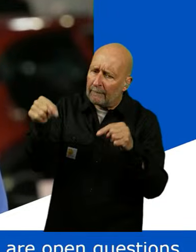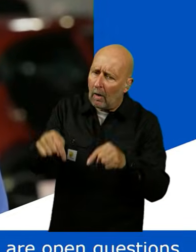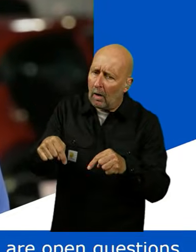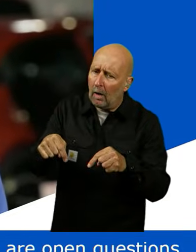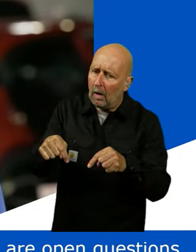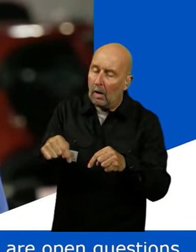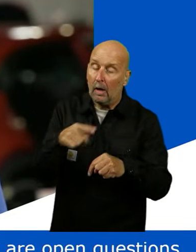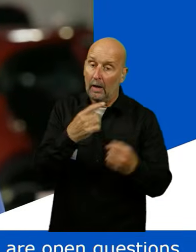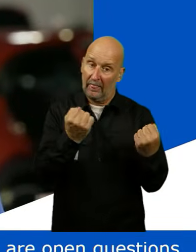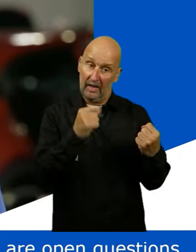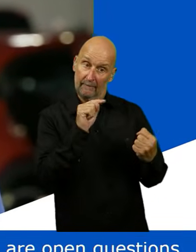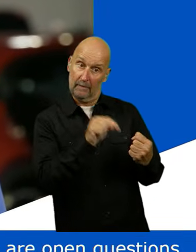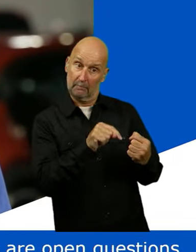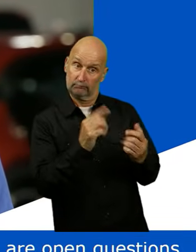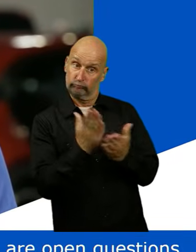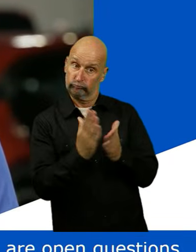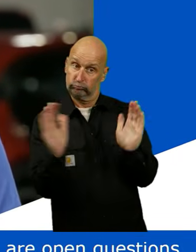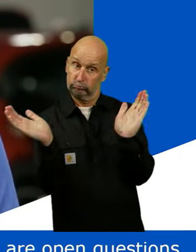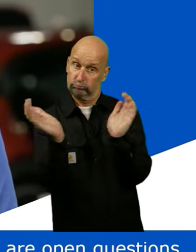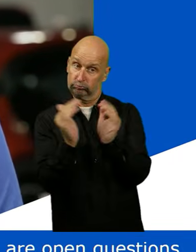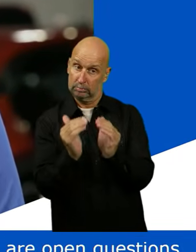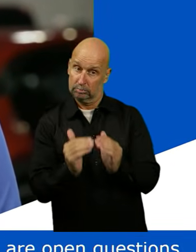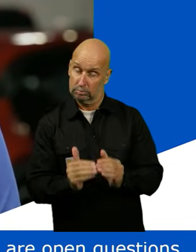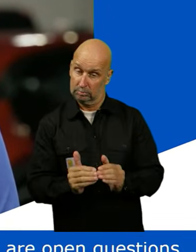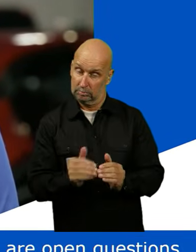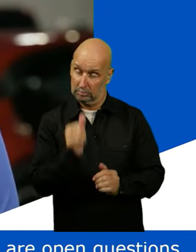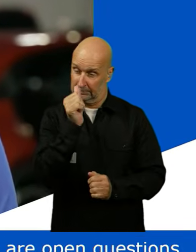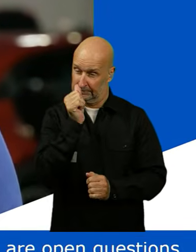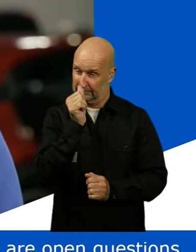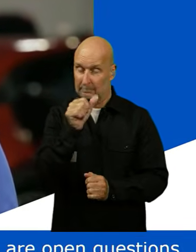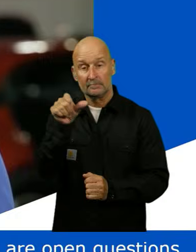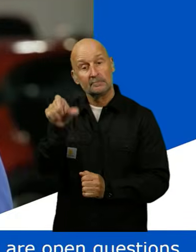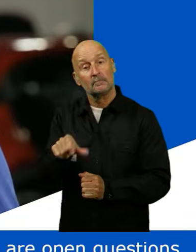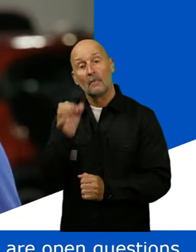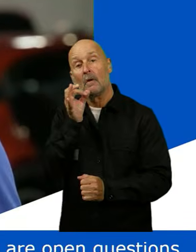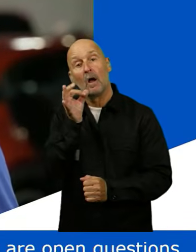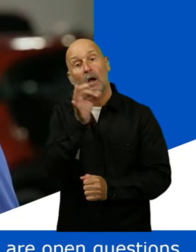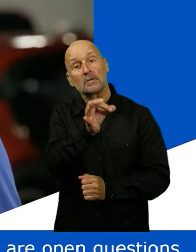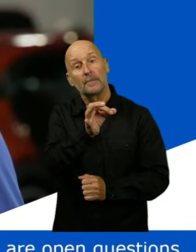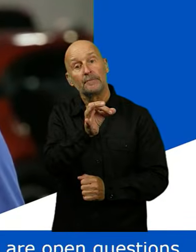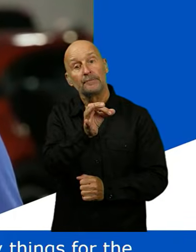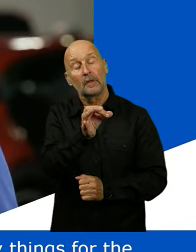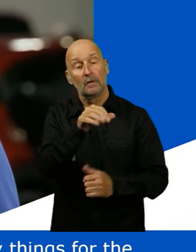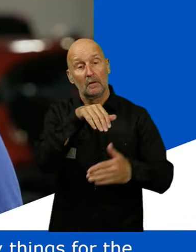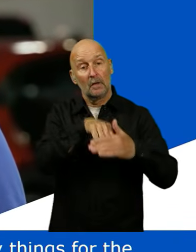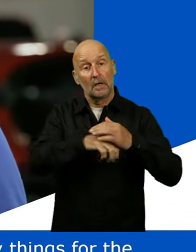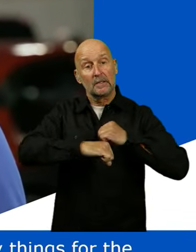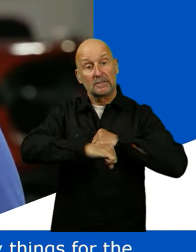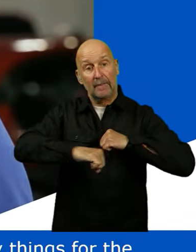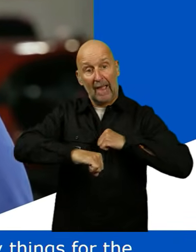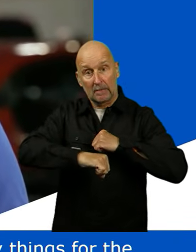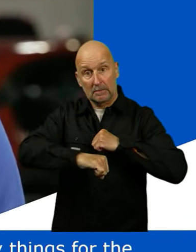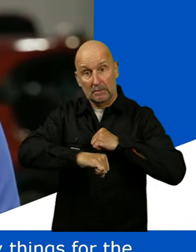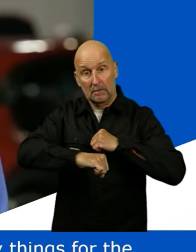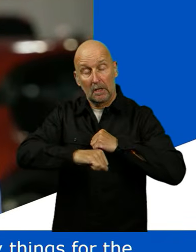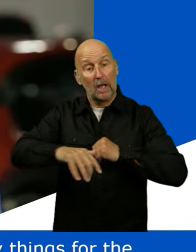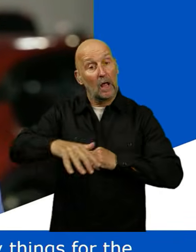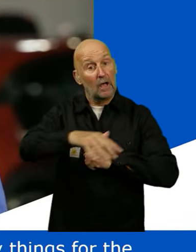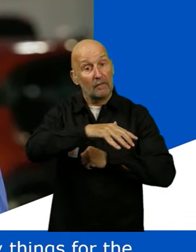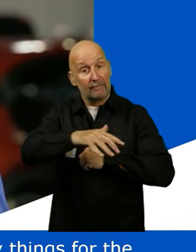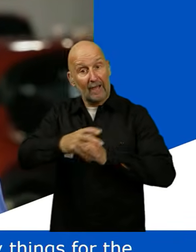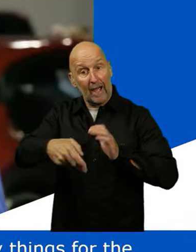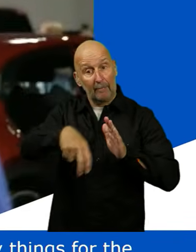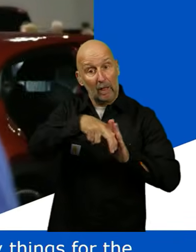how that vehicle can suit them. The key things for the customer to be asking about is the overall space. Can they get their family, can